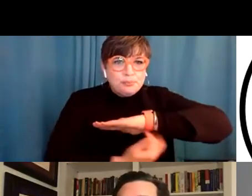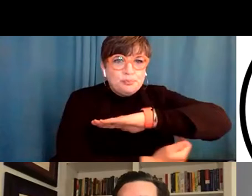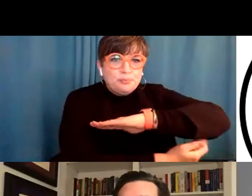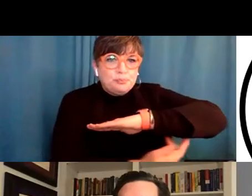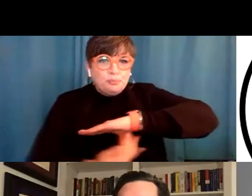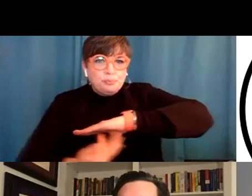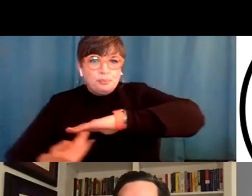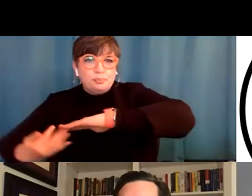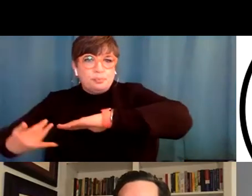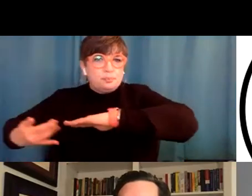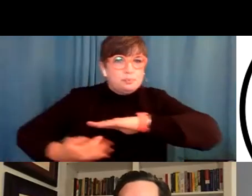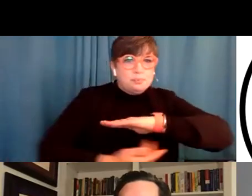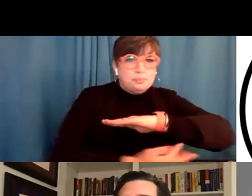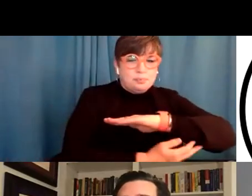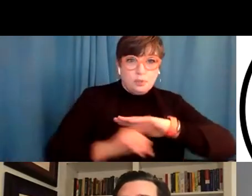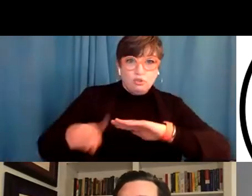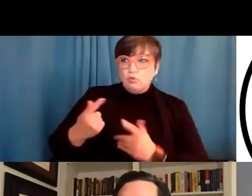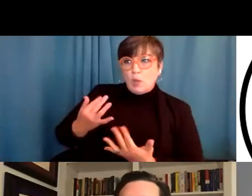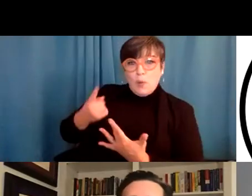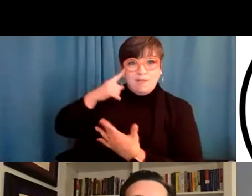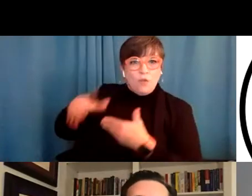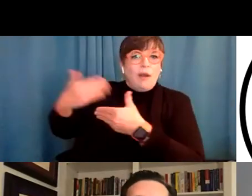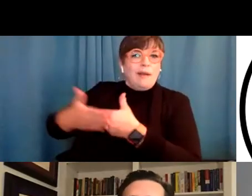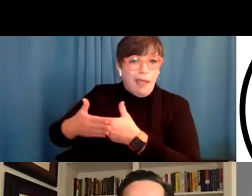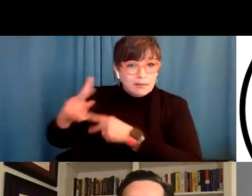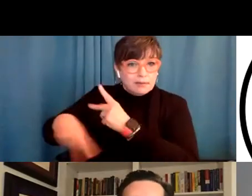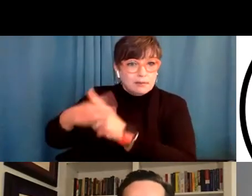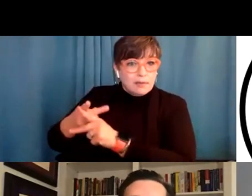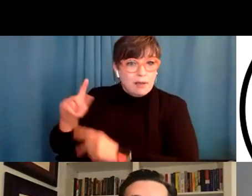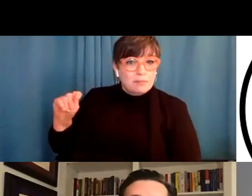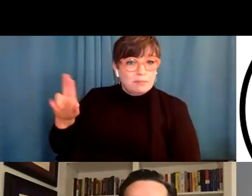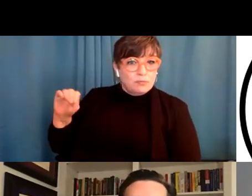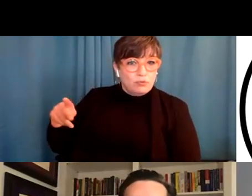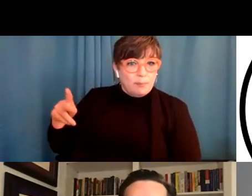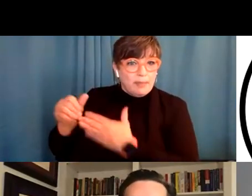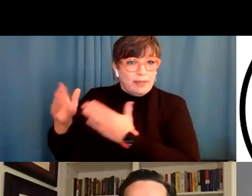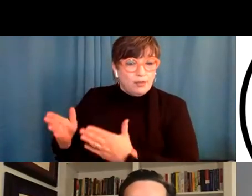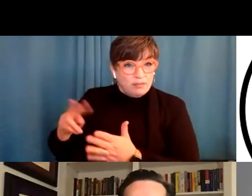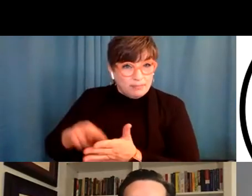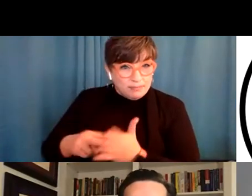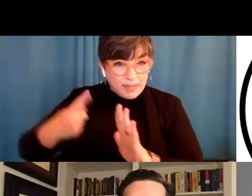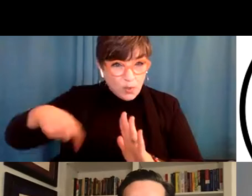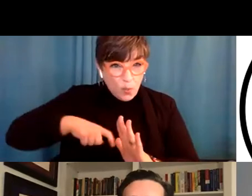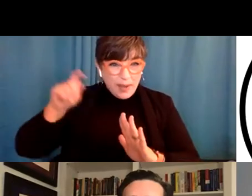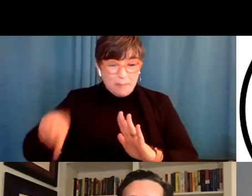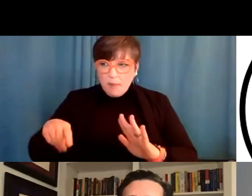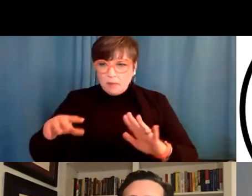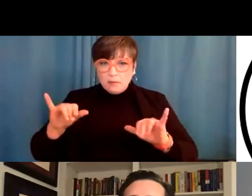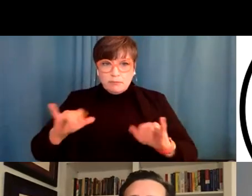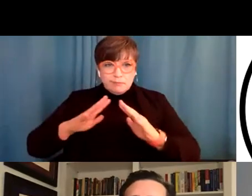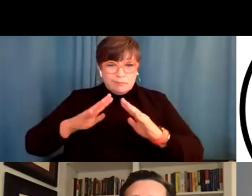or circumstances to activate in the future. And that means that we have to grapple with these issues as a country. We have